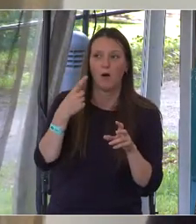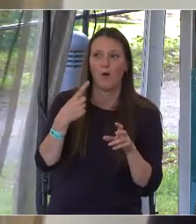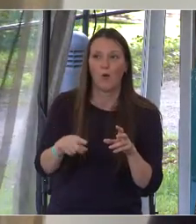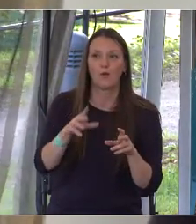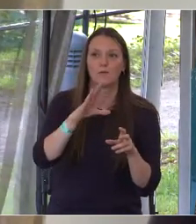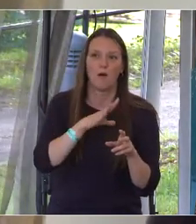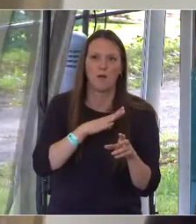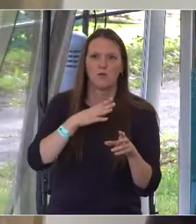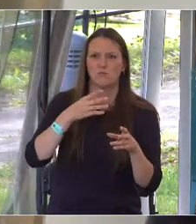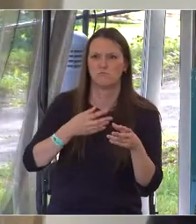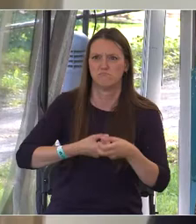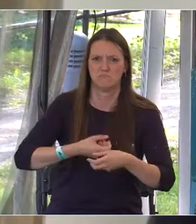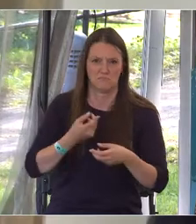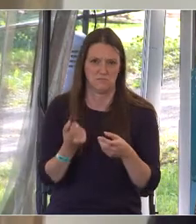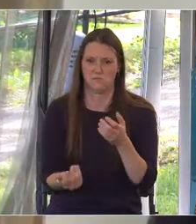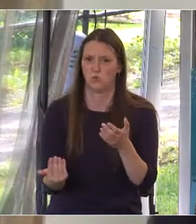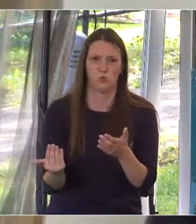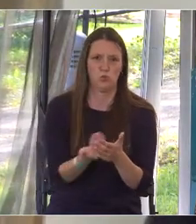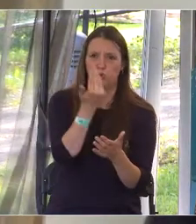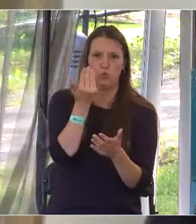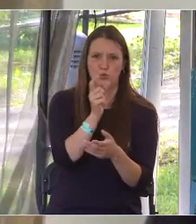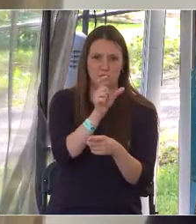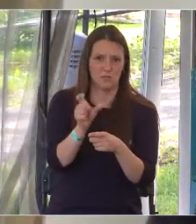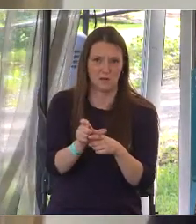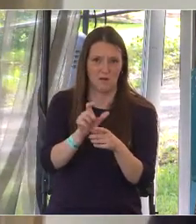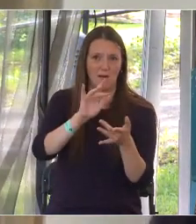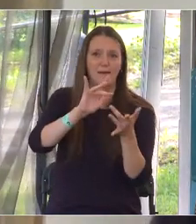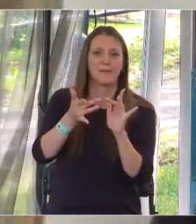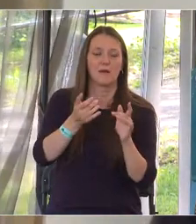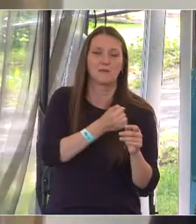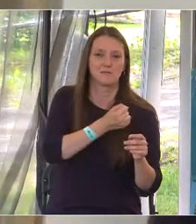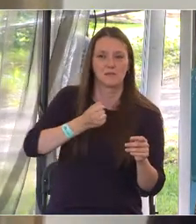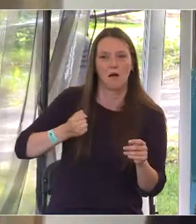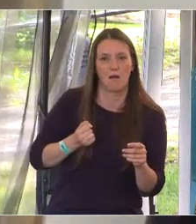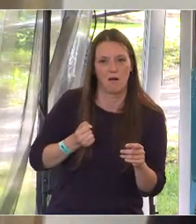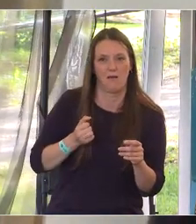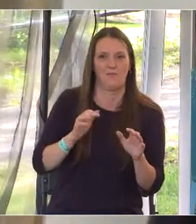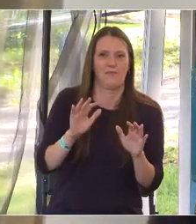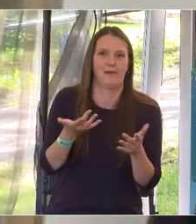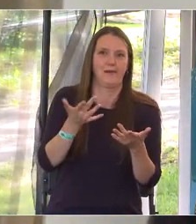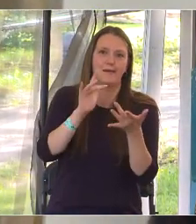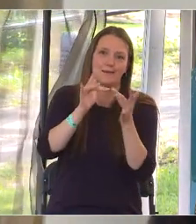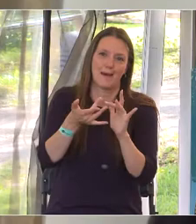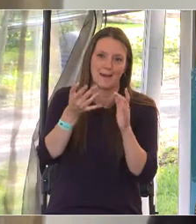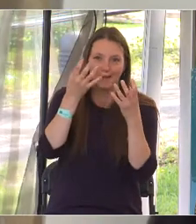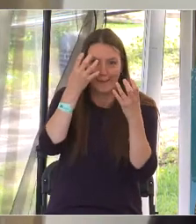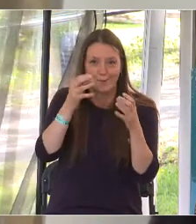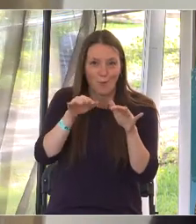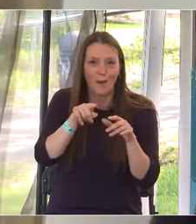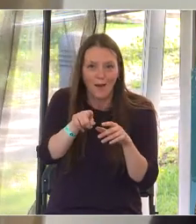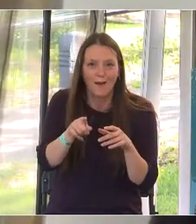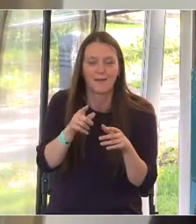internet trolls, internet warriors, was about who they were, but very few people were